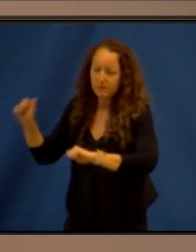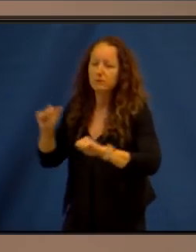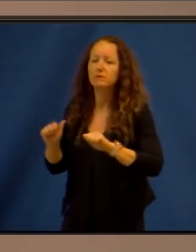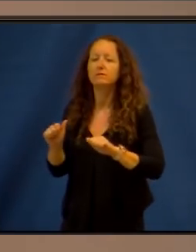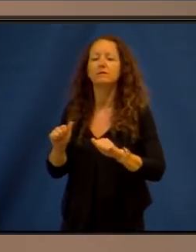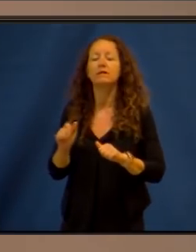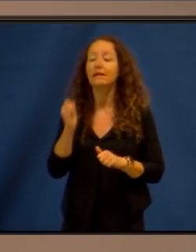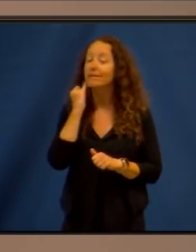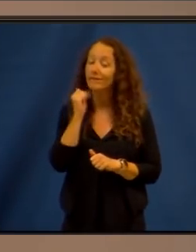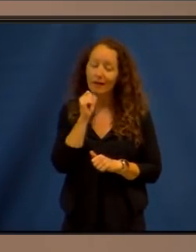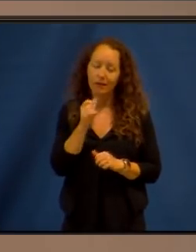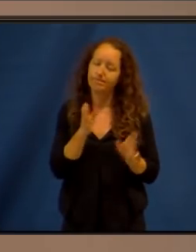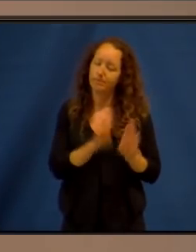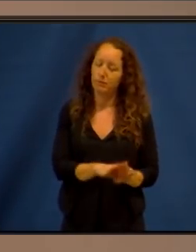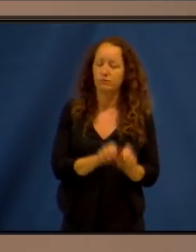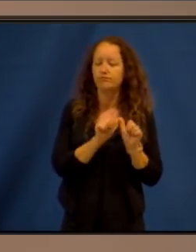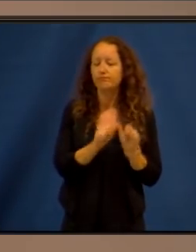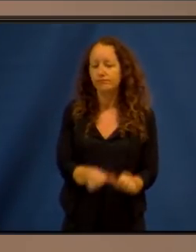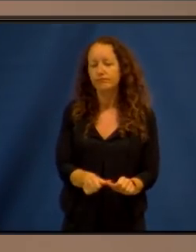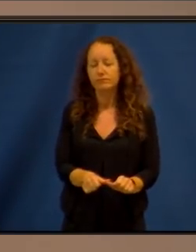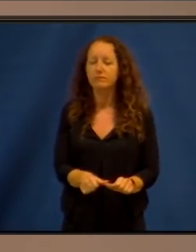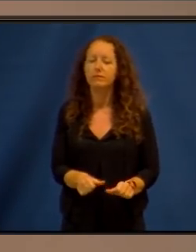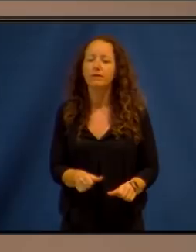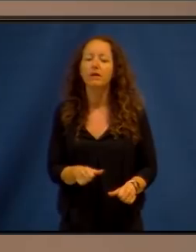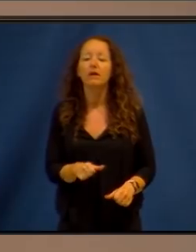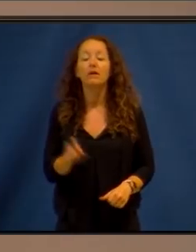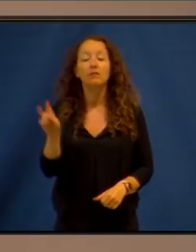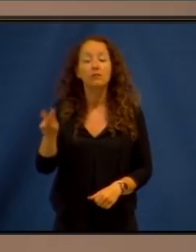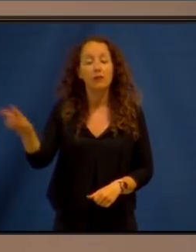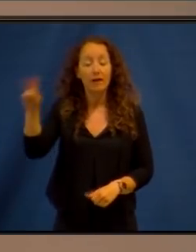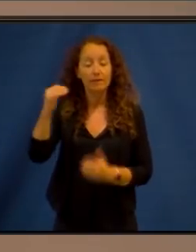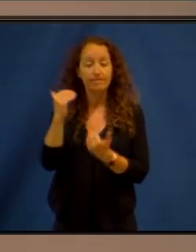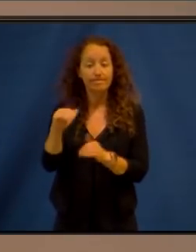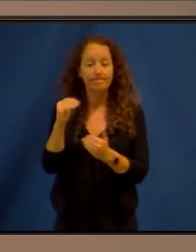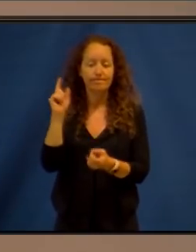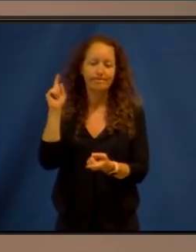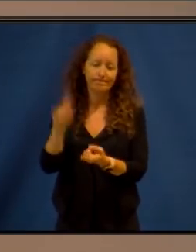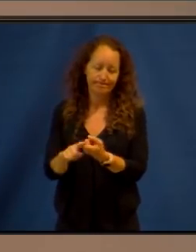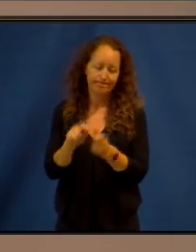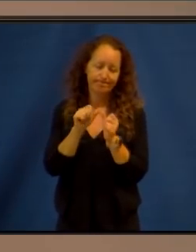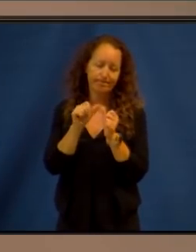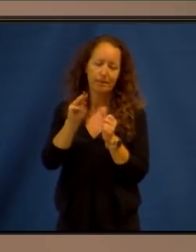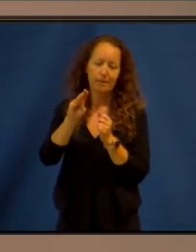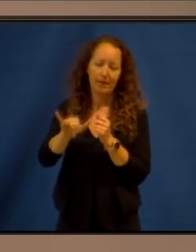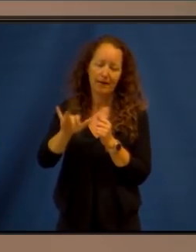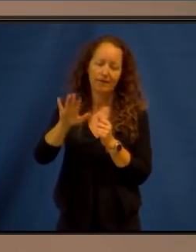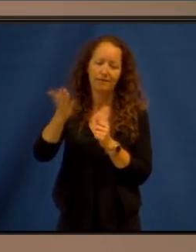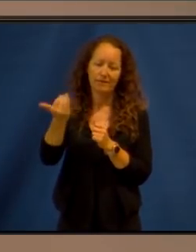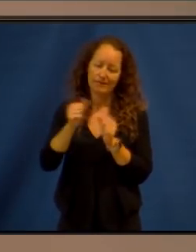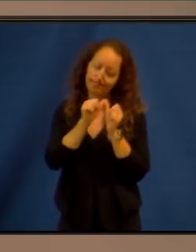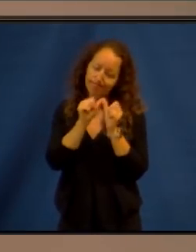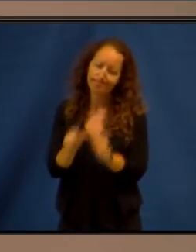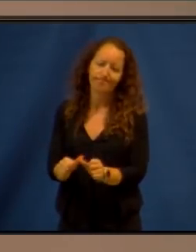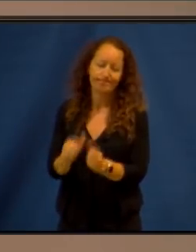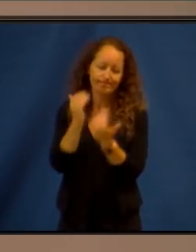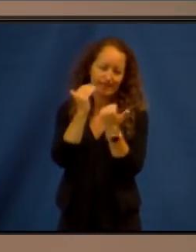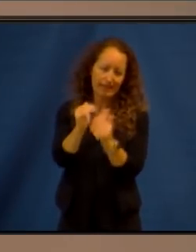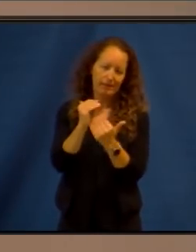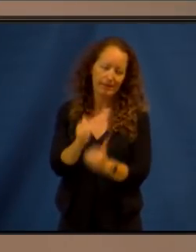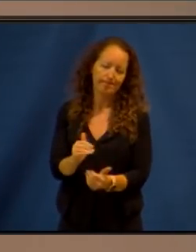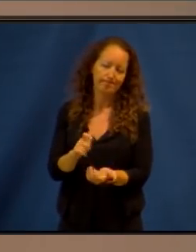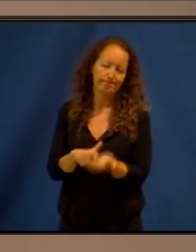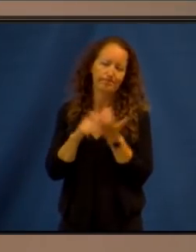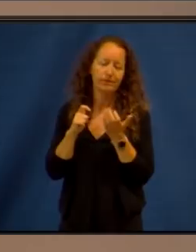travel restrictions will remain in place through May the 15th, and that's from areas that have a